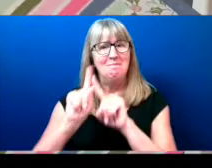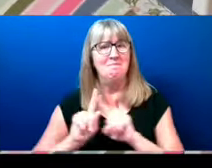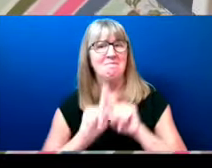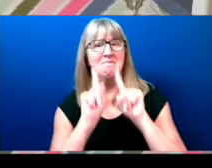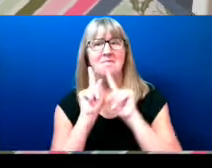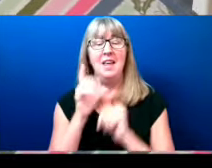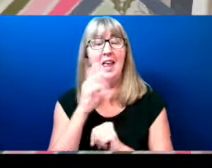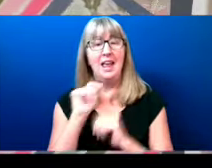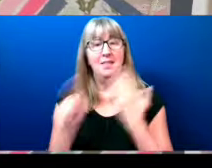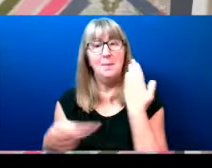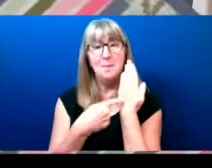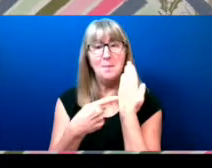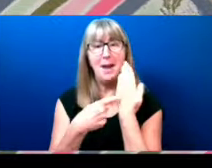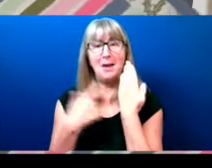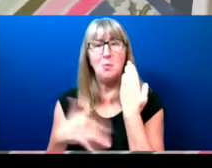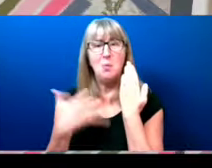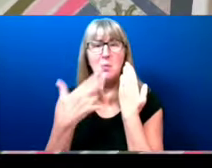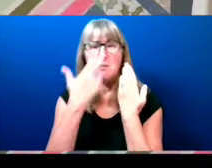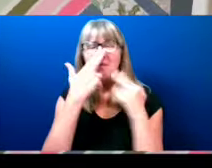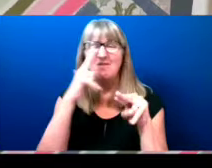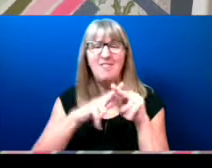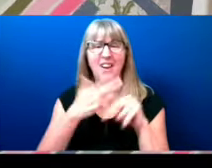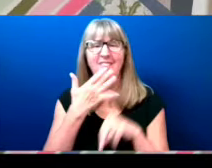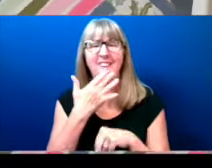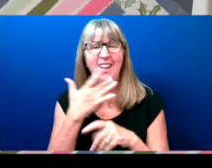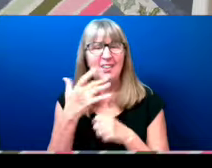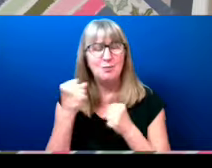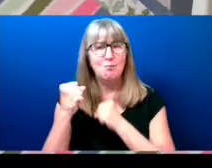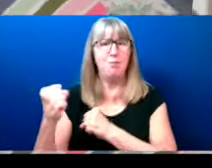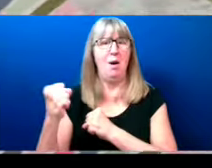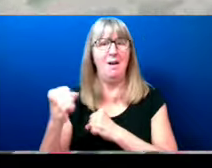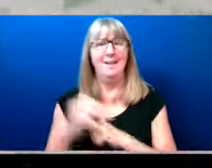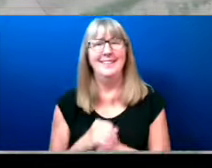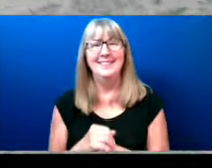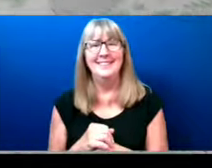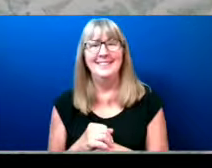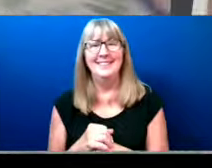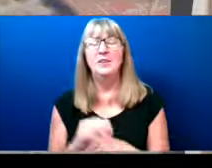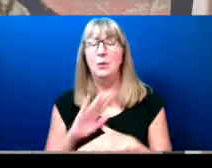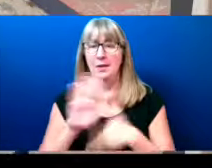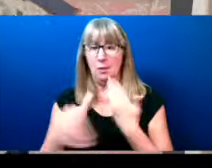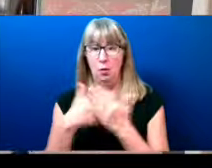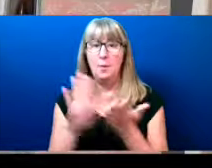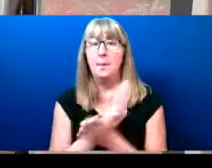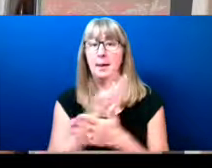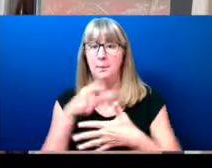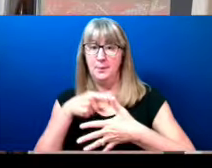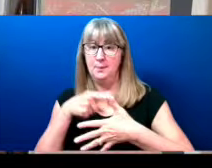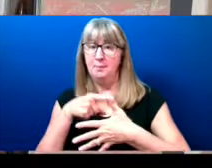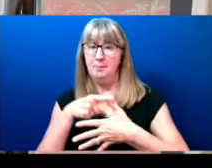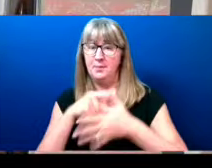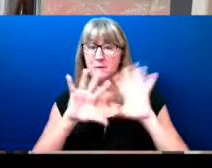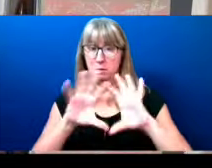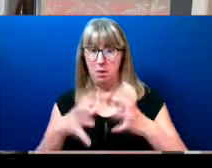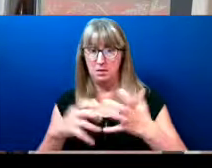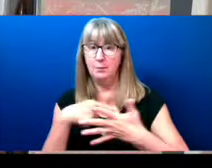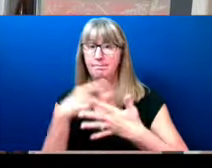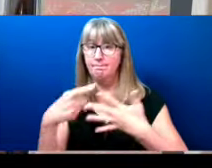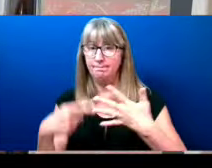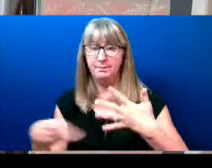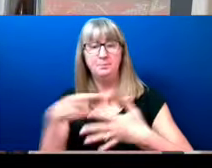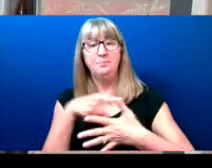with. And the back side is another great one with all the fun colors. So this is the paper that you receive in this